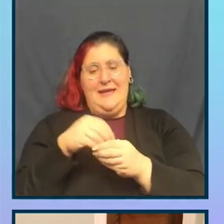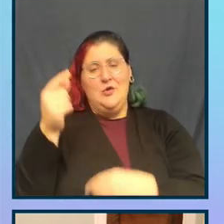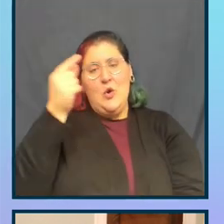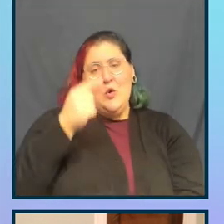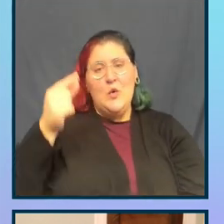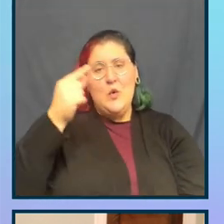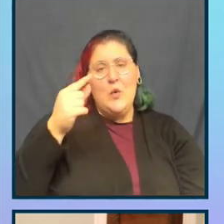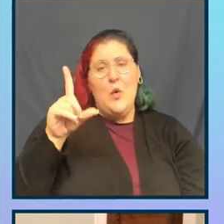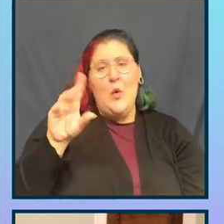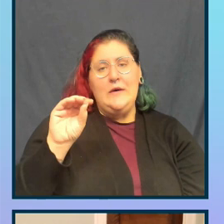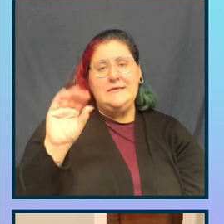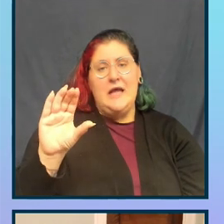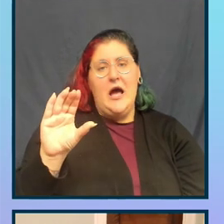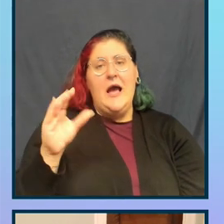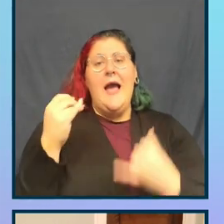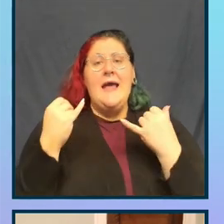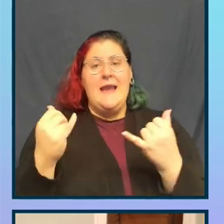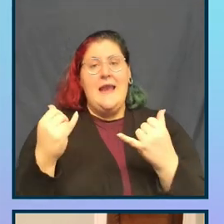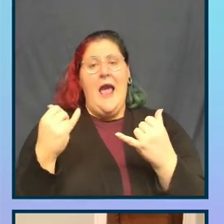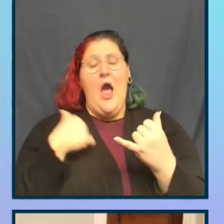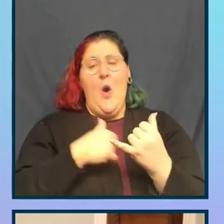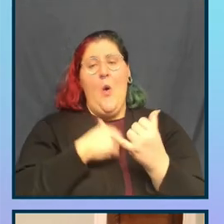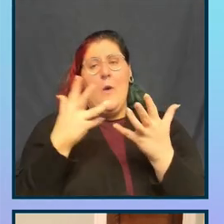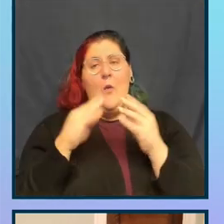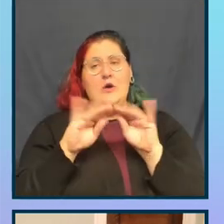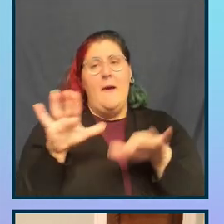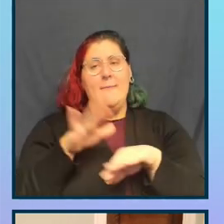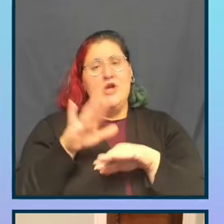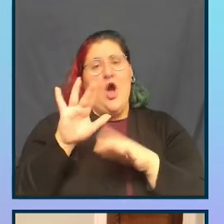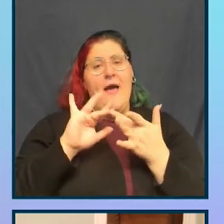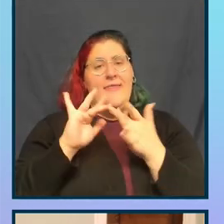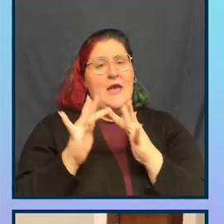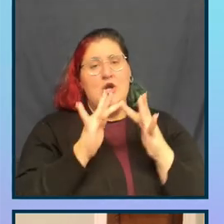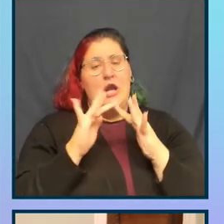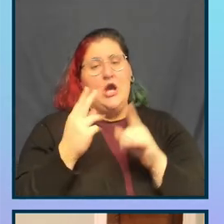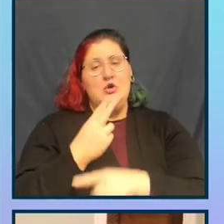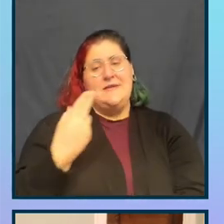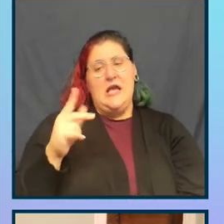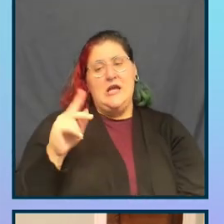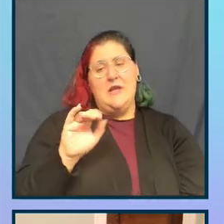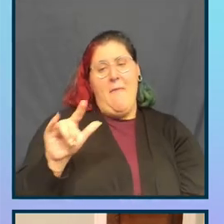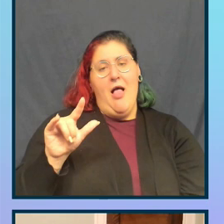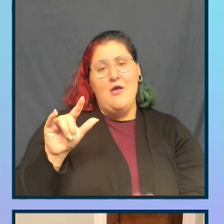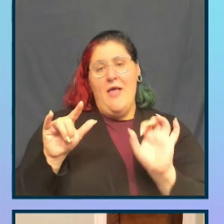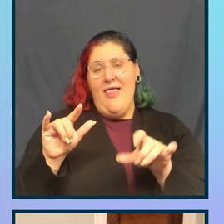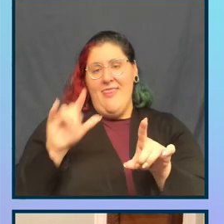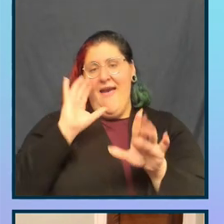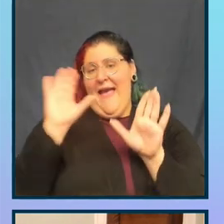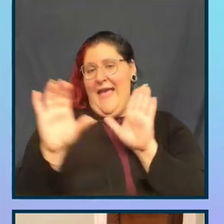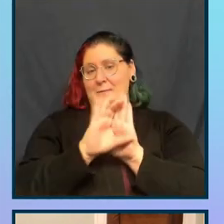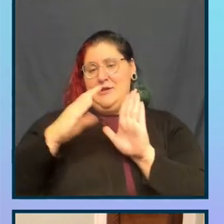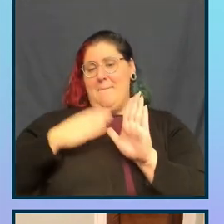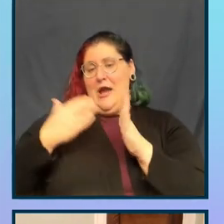HTML. Here's our basic document with an image of my new city that I hope the University of Rochester